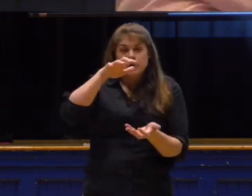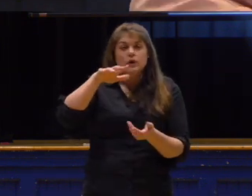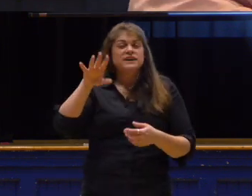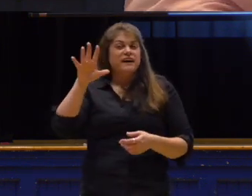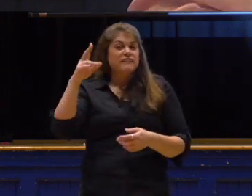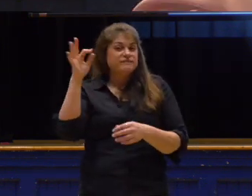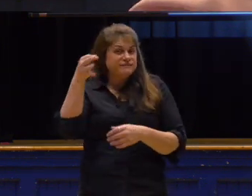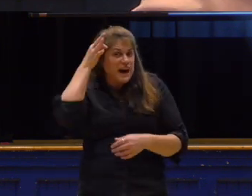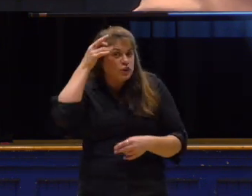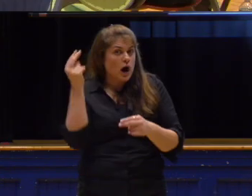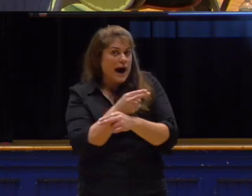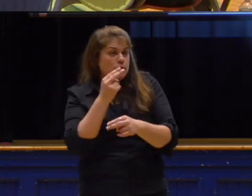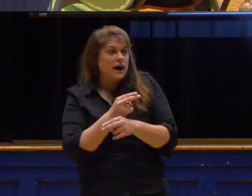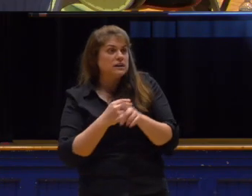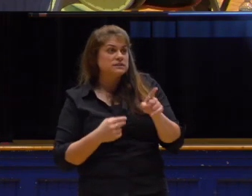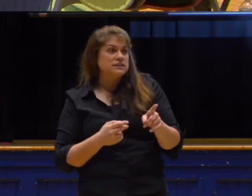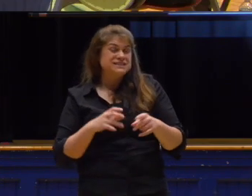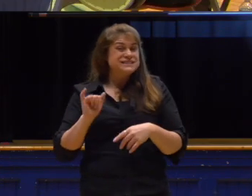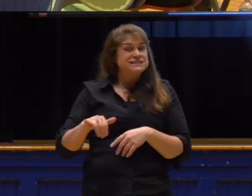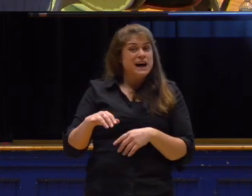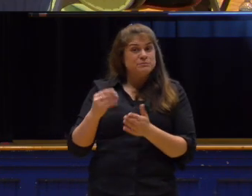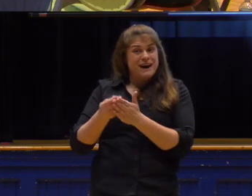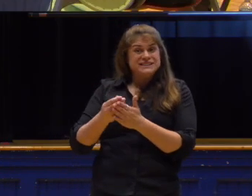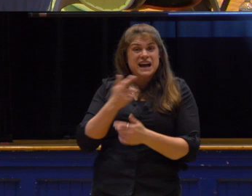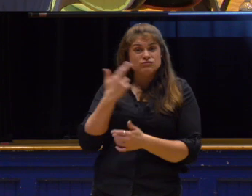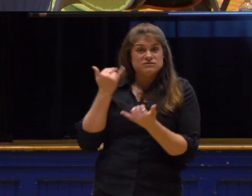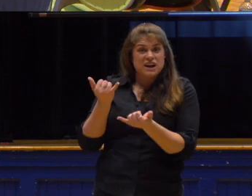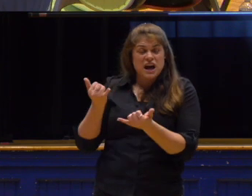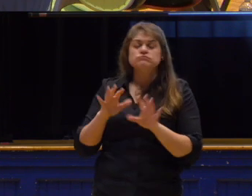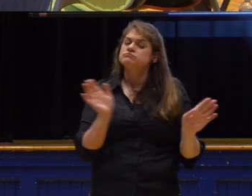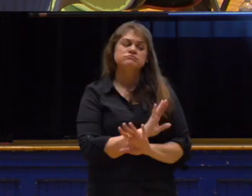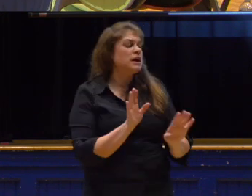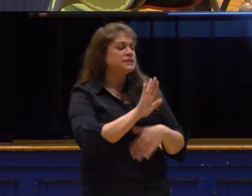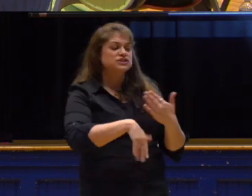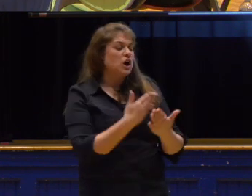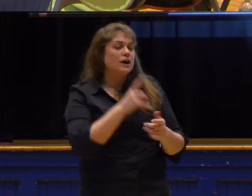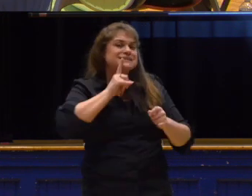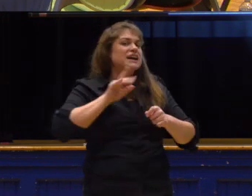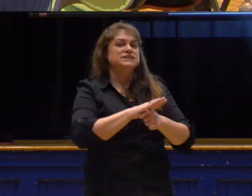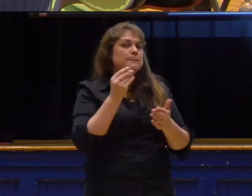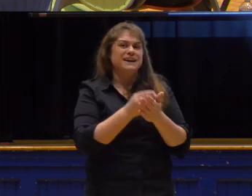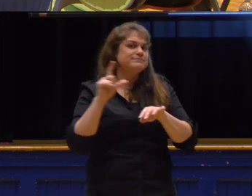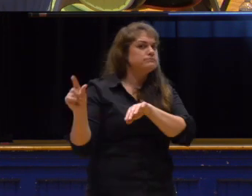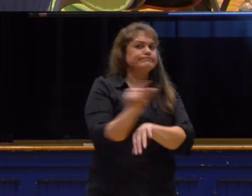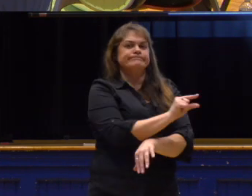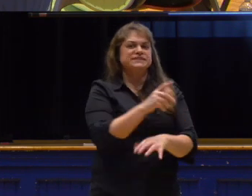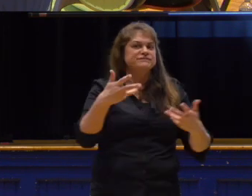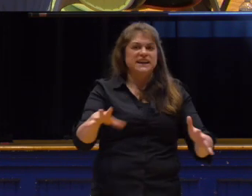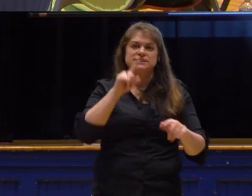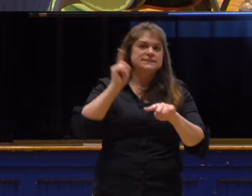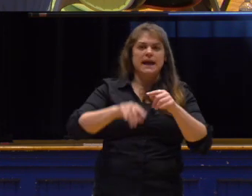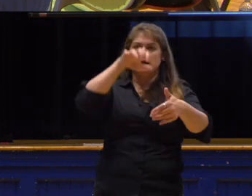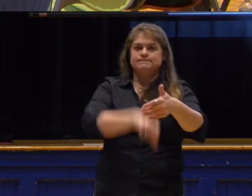total. Yep. It's Federal secure. money's a little in jeopardy right now. Well, it's no. This is all guaranteed money here now. This has all been allocated. They can't take it